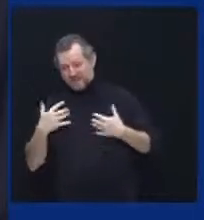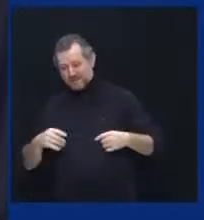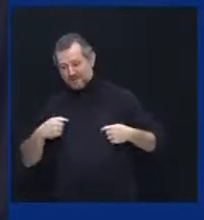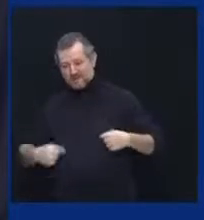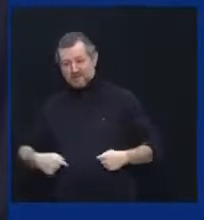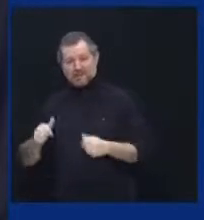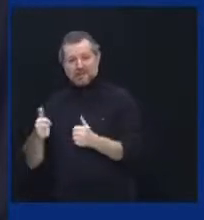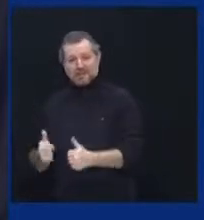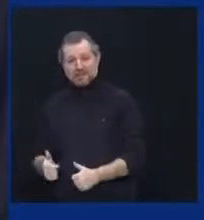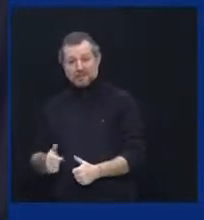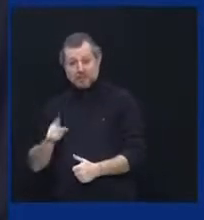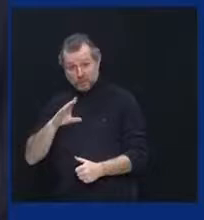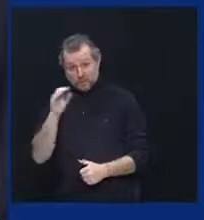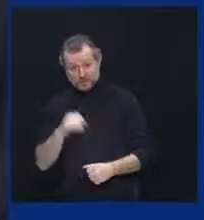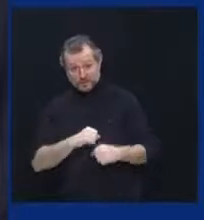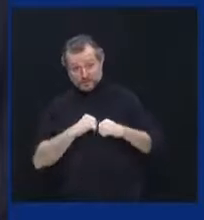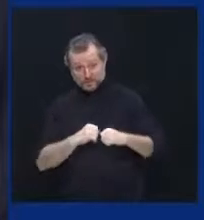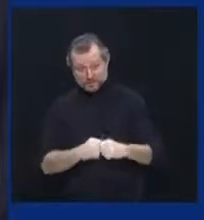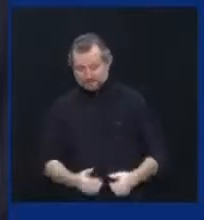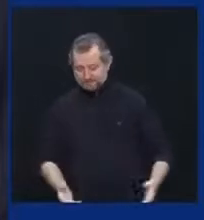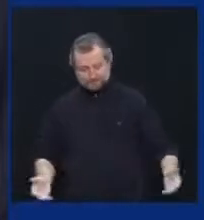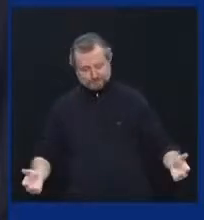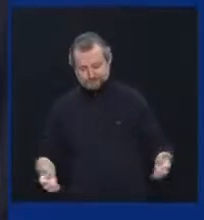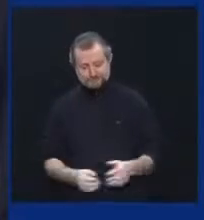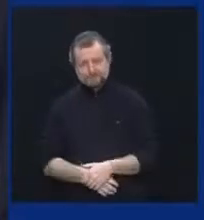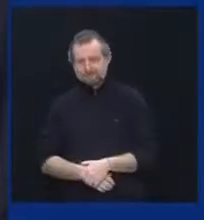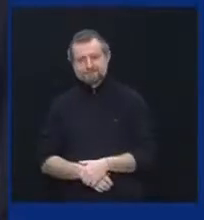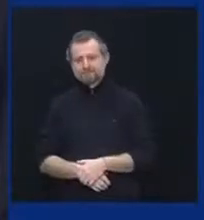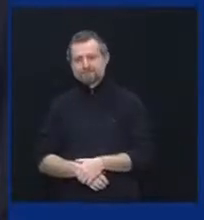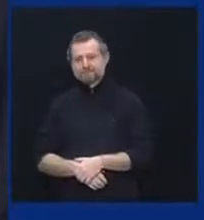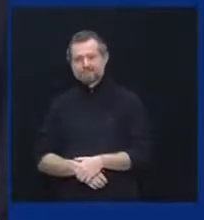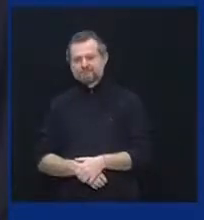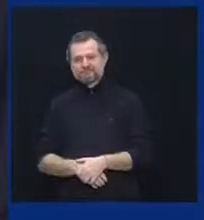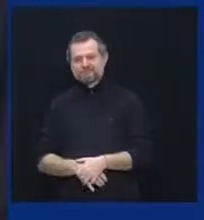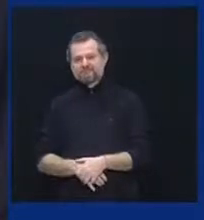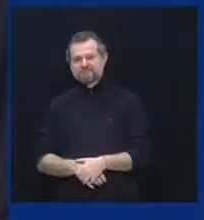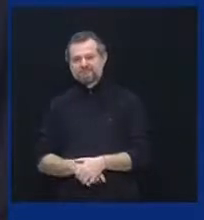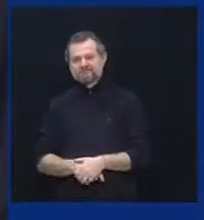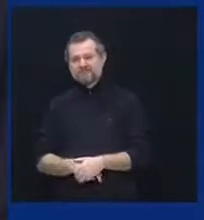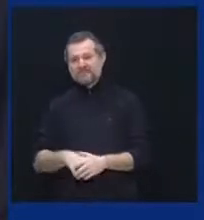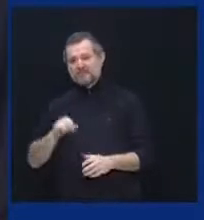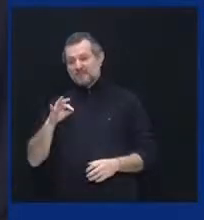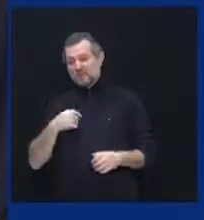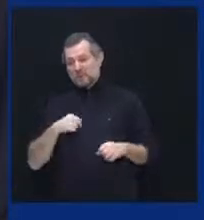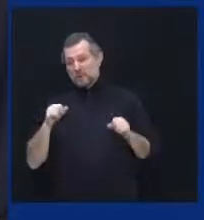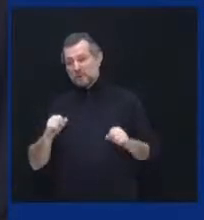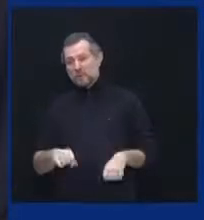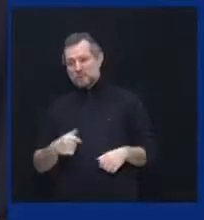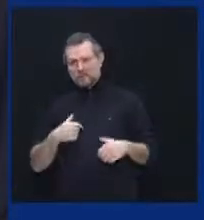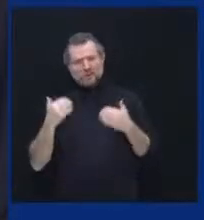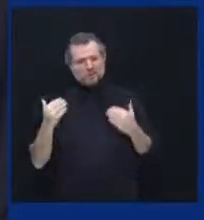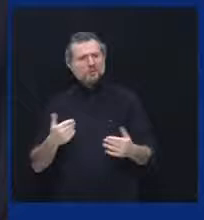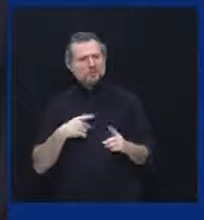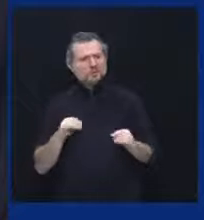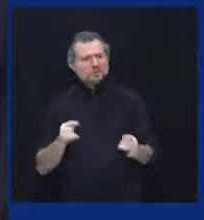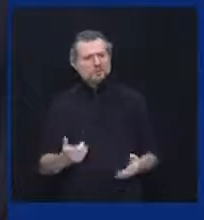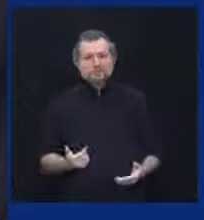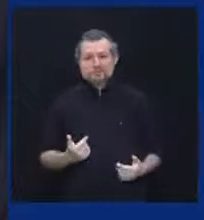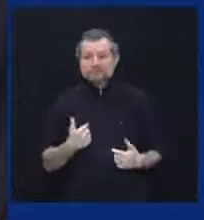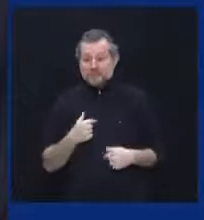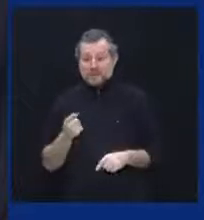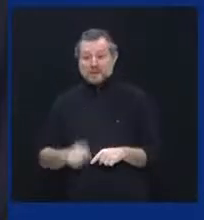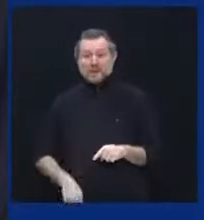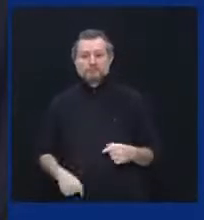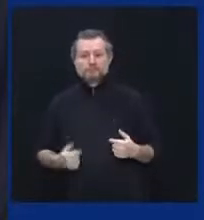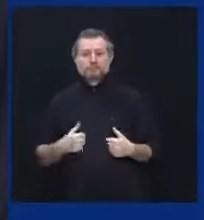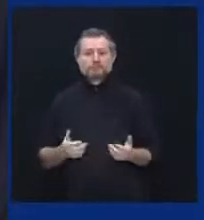Totally? No. No. If we could, it would be over. If it wasn't over